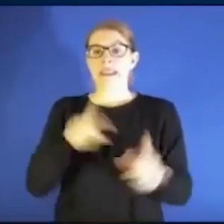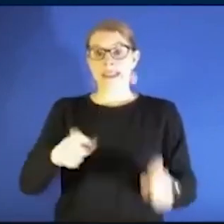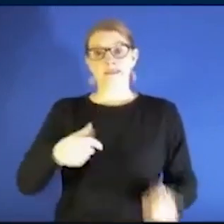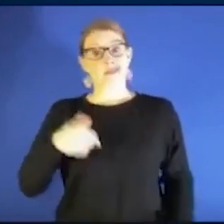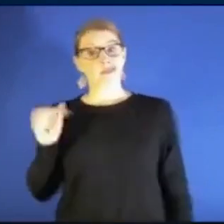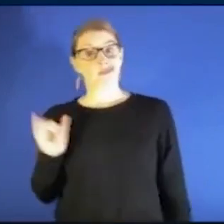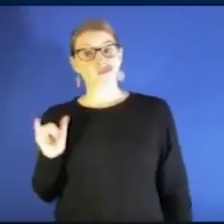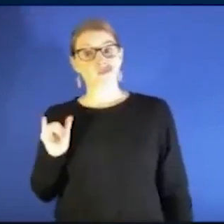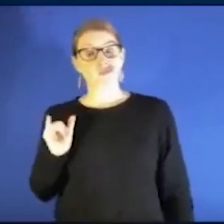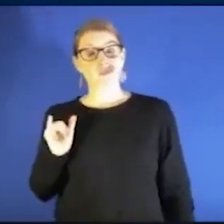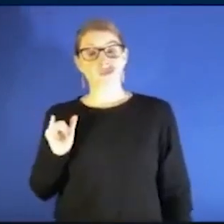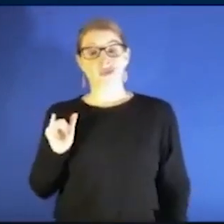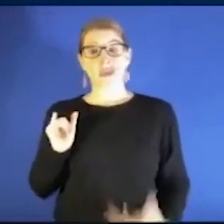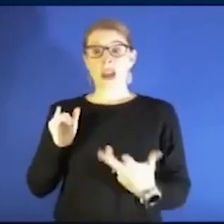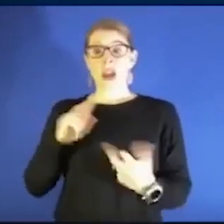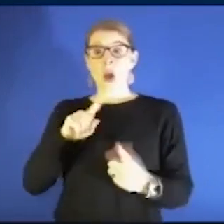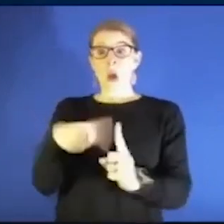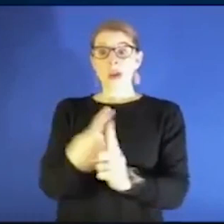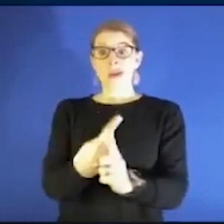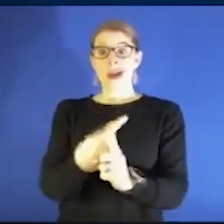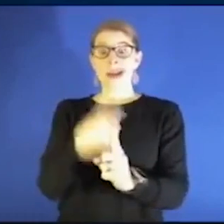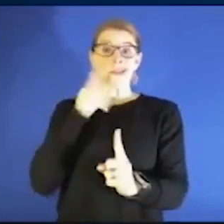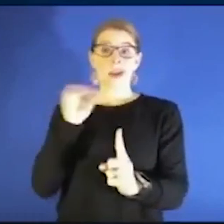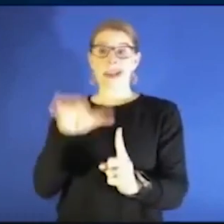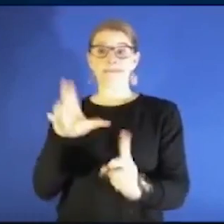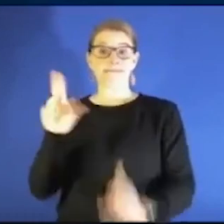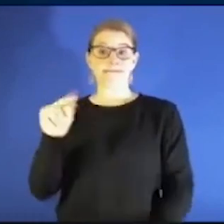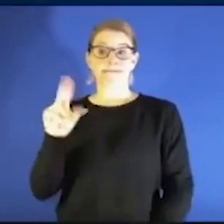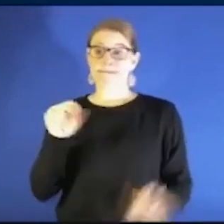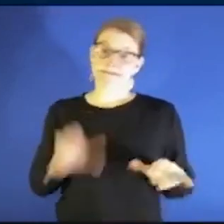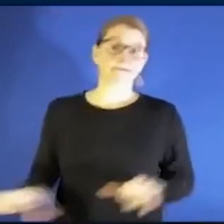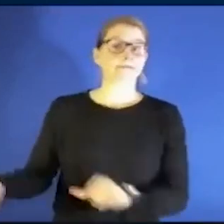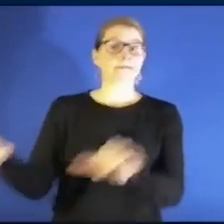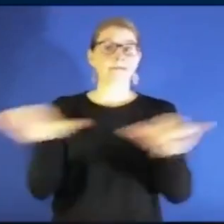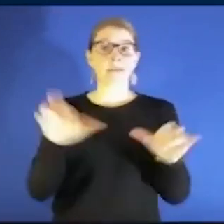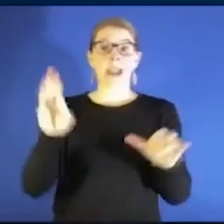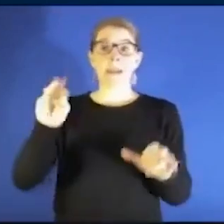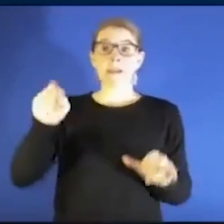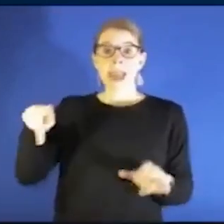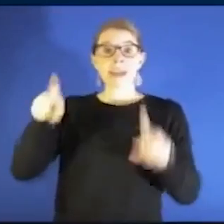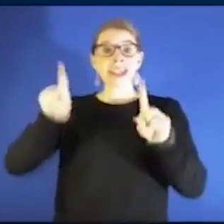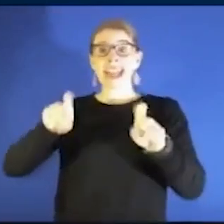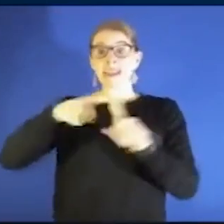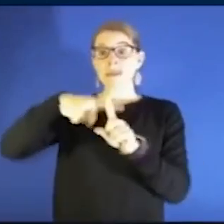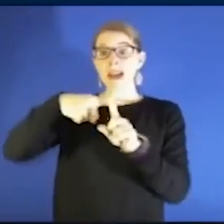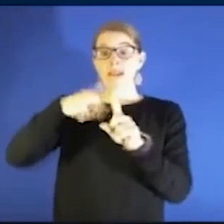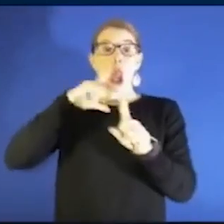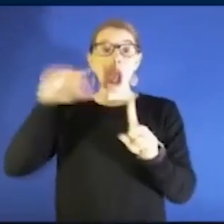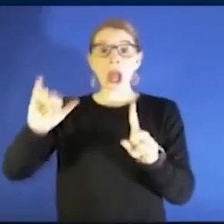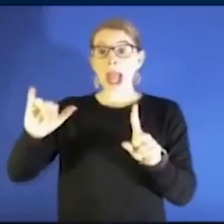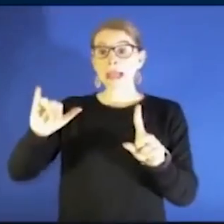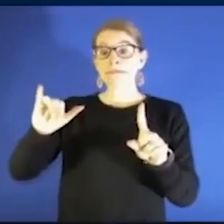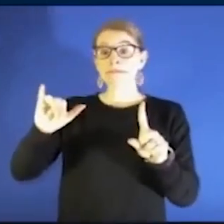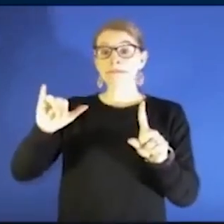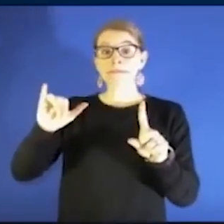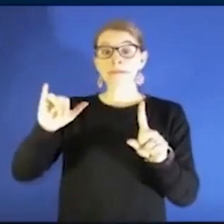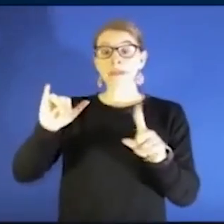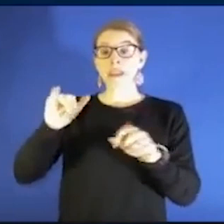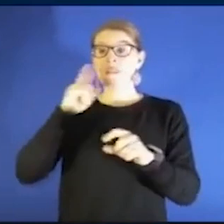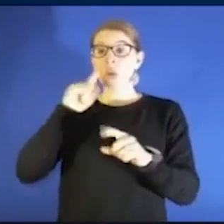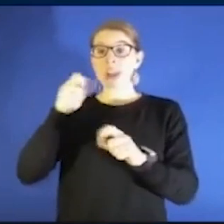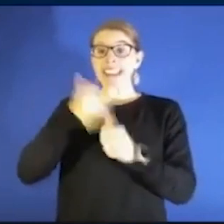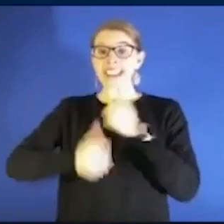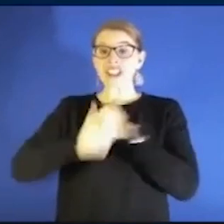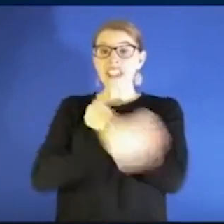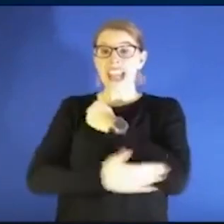are not alone. And what we're seeing here on the map is what is test positivity looking like across every county in the United States.